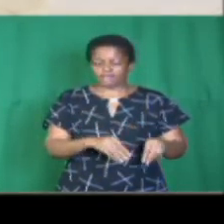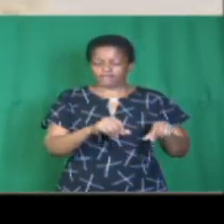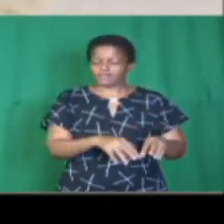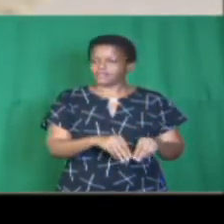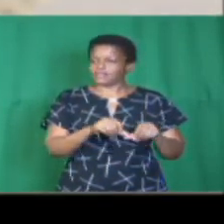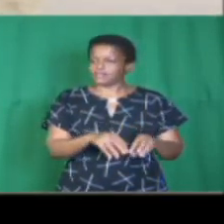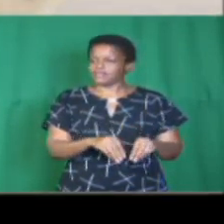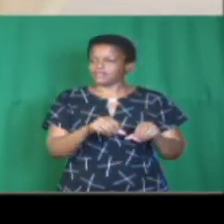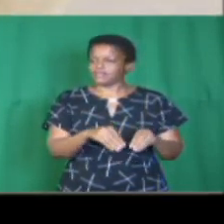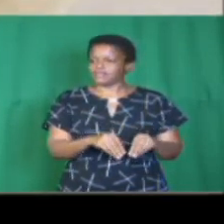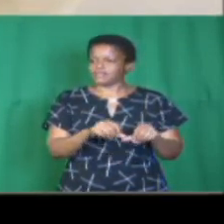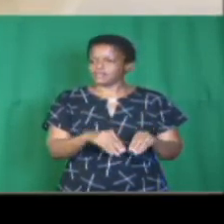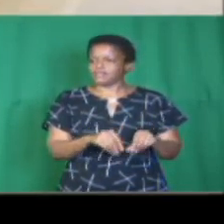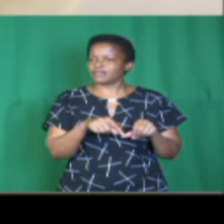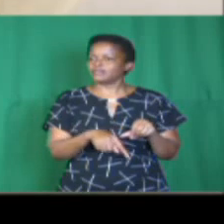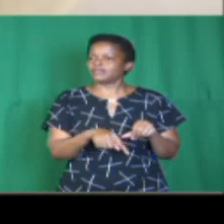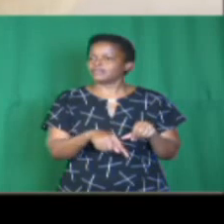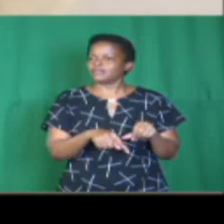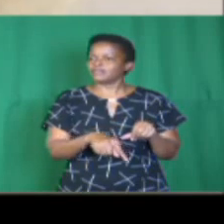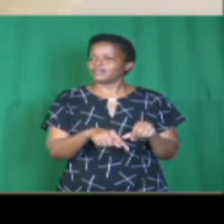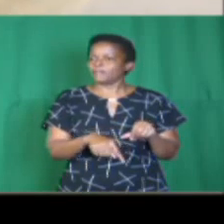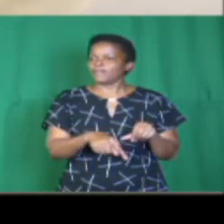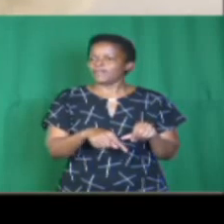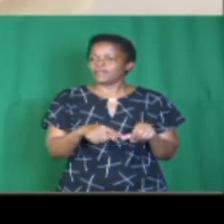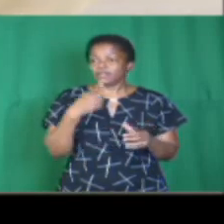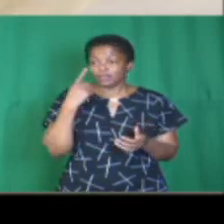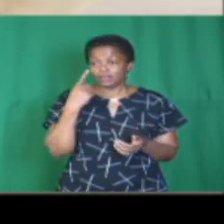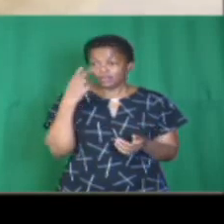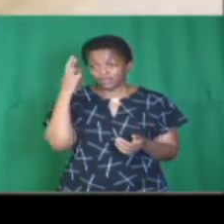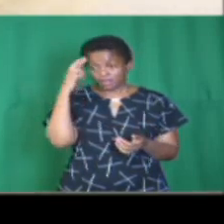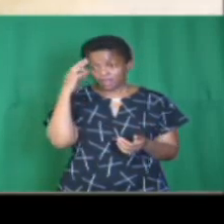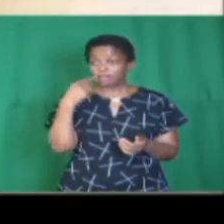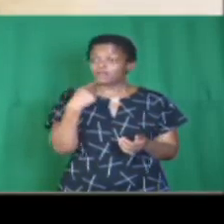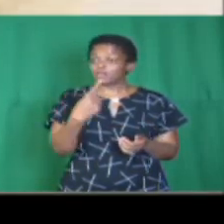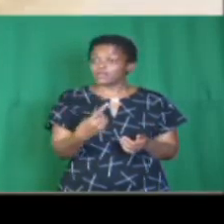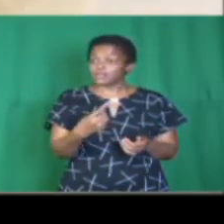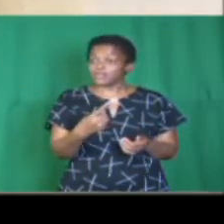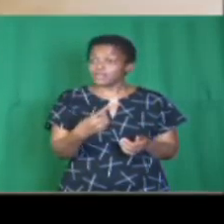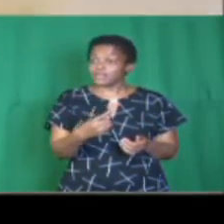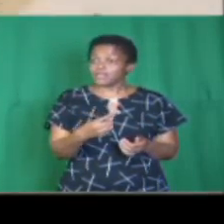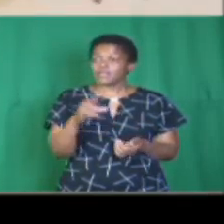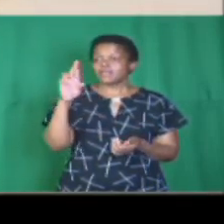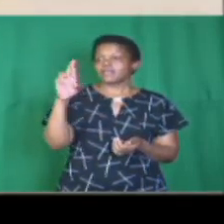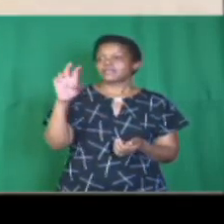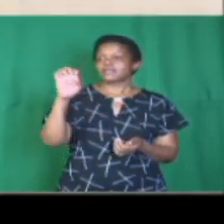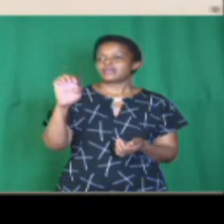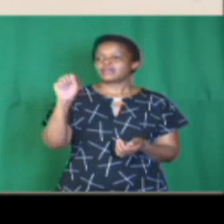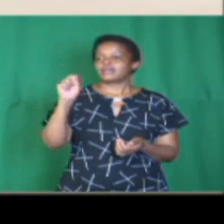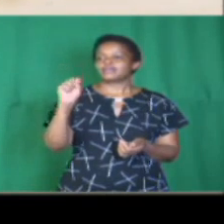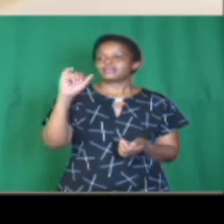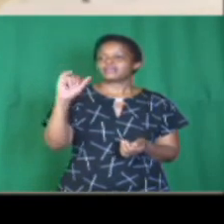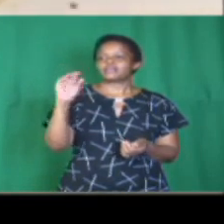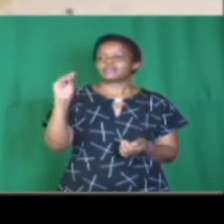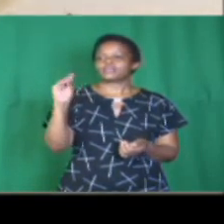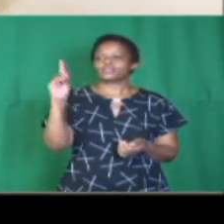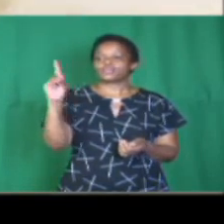said that in filtration, the residue remains on the filter paper. So in this case, our residue is